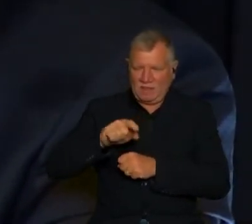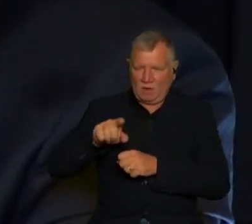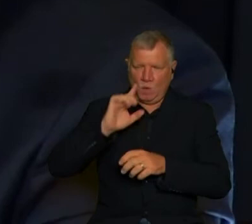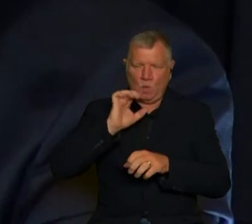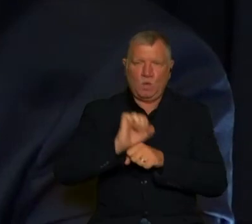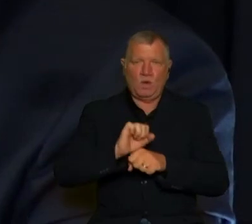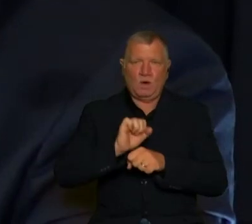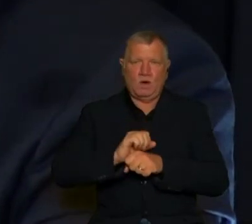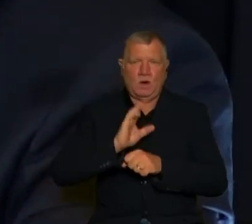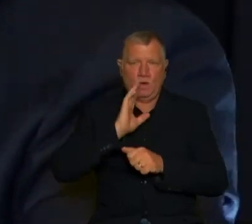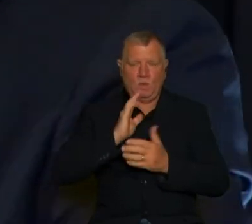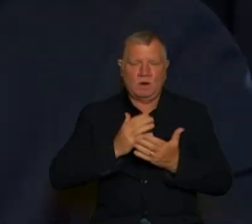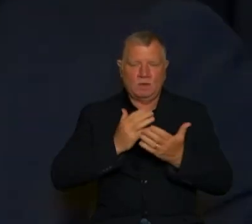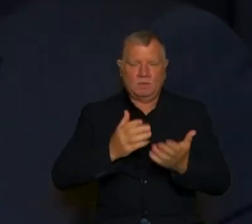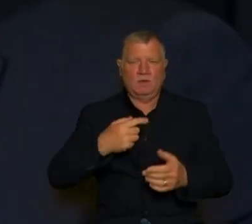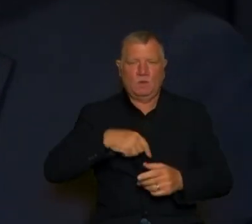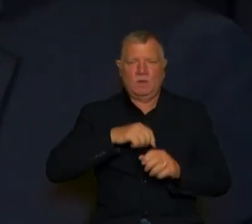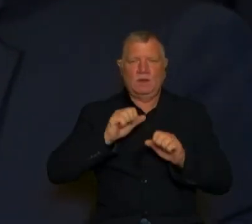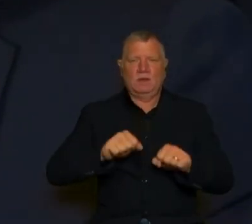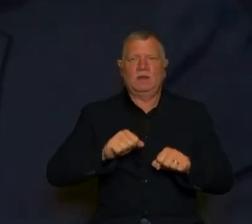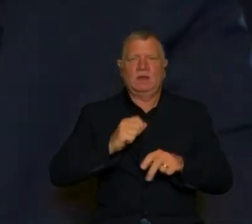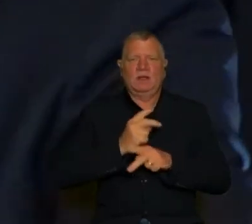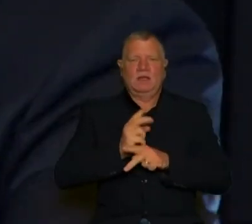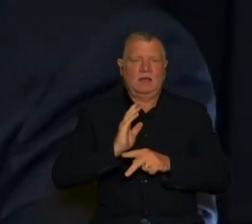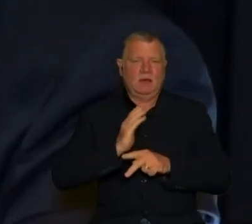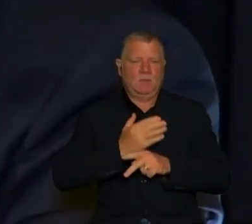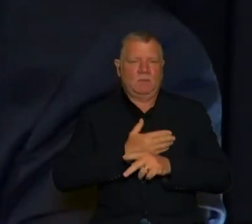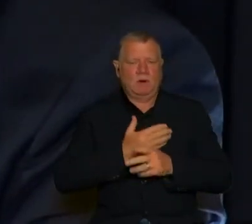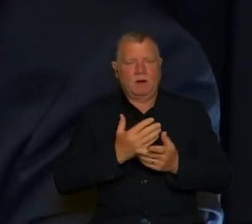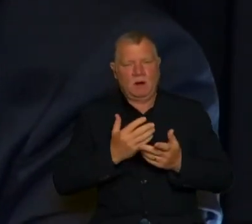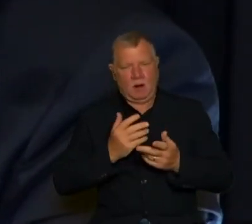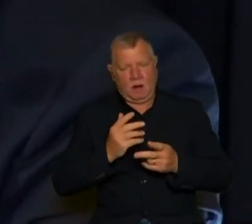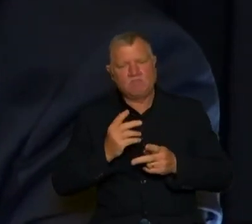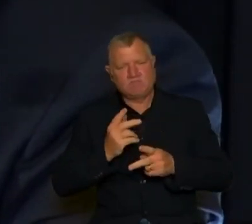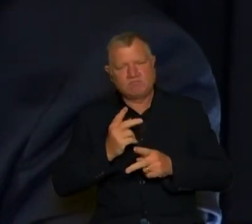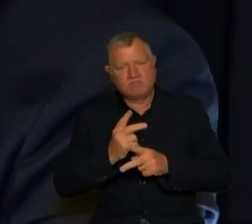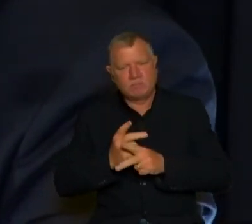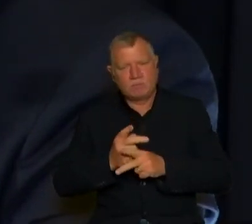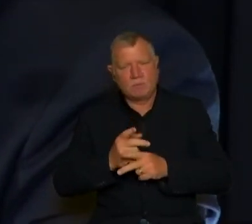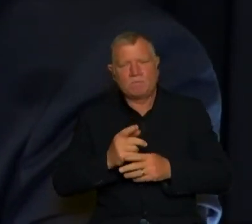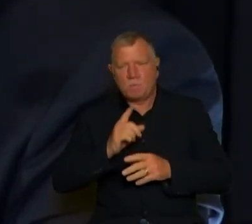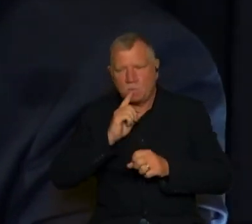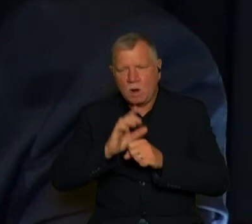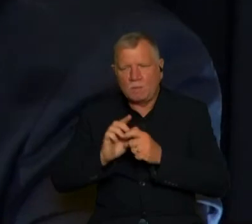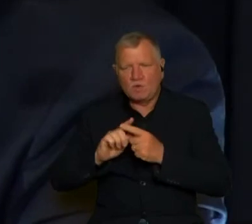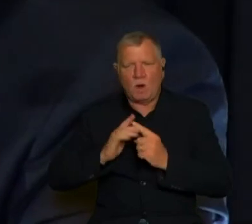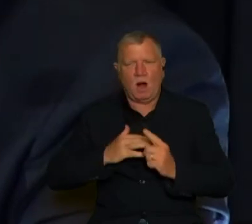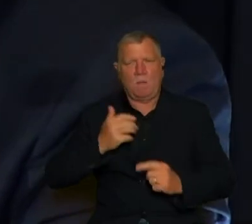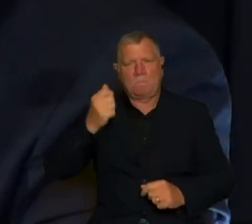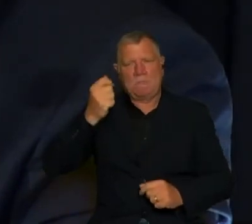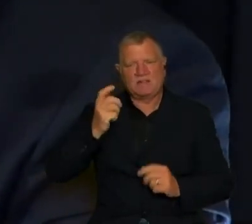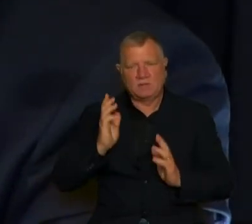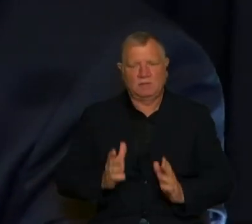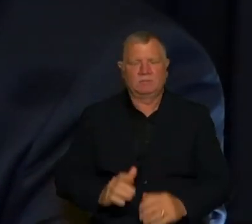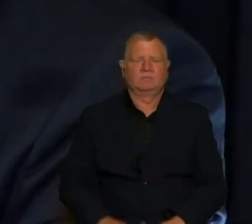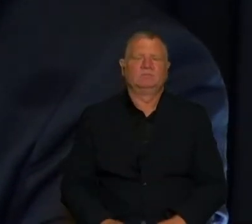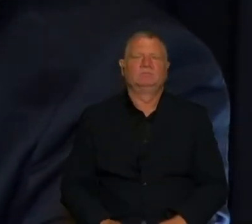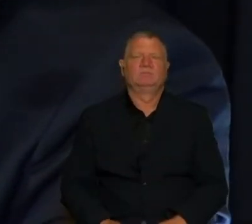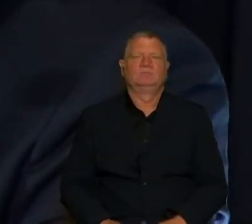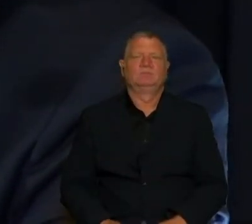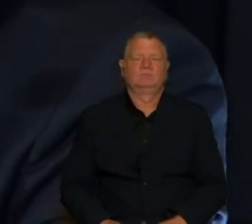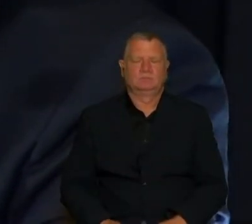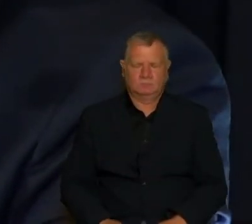work will ensure that we can always keep our word to Puerto Rico's pensioners. We also count on their